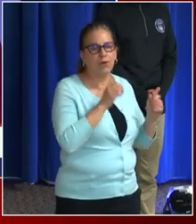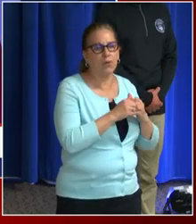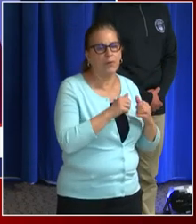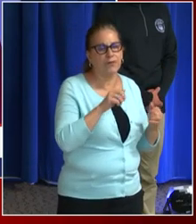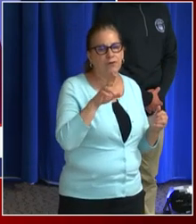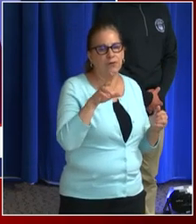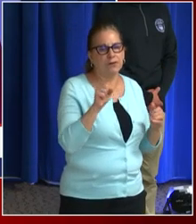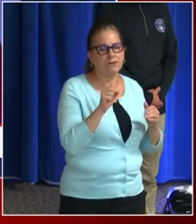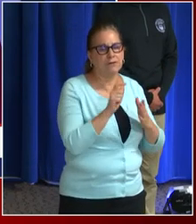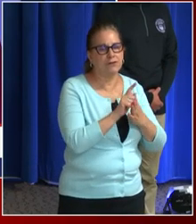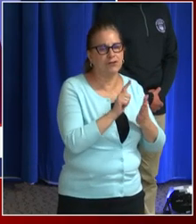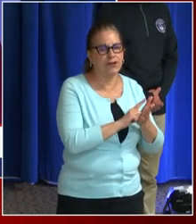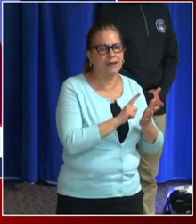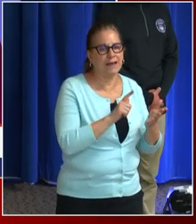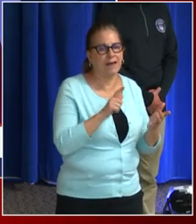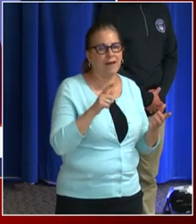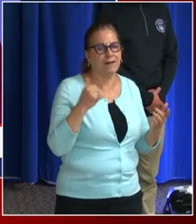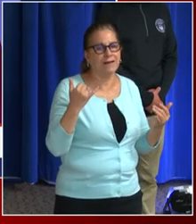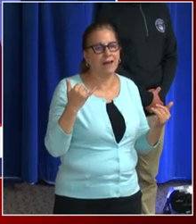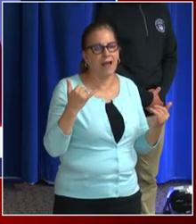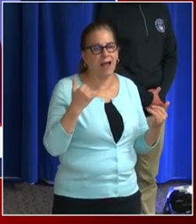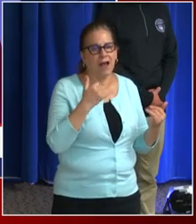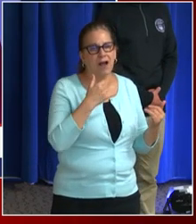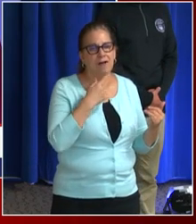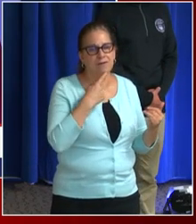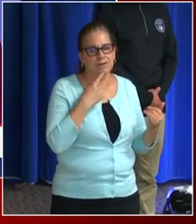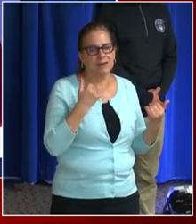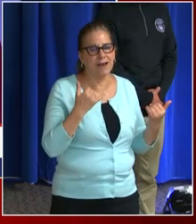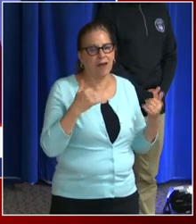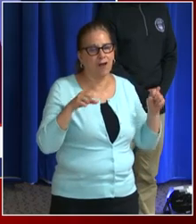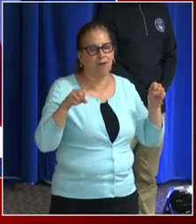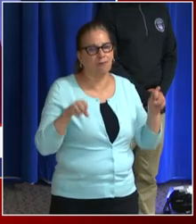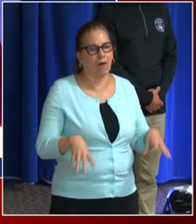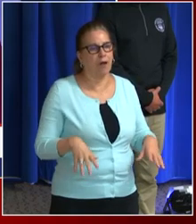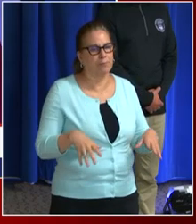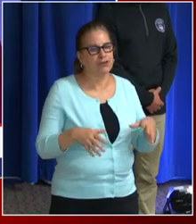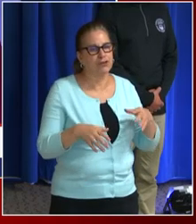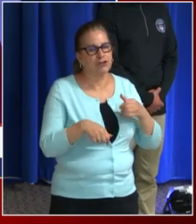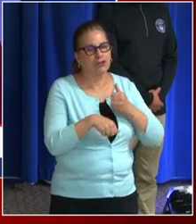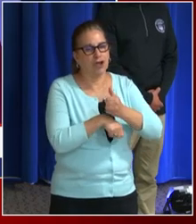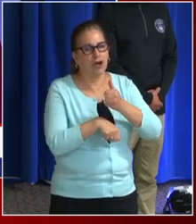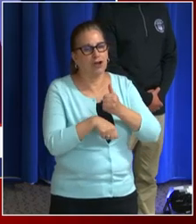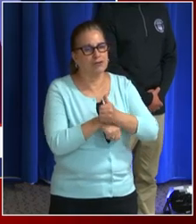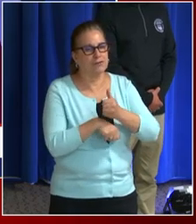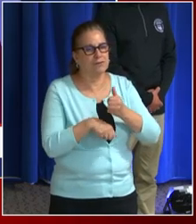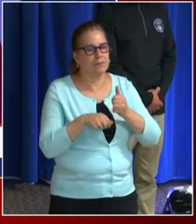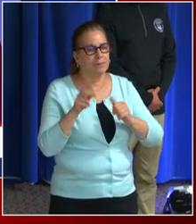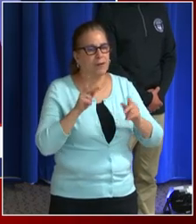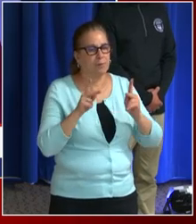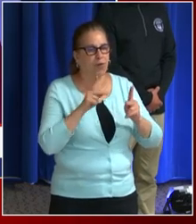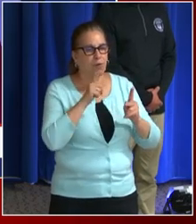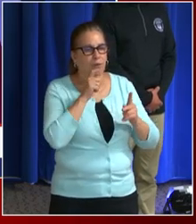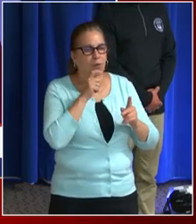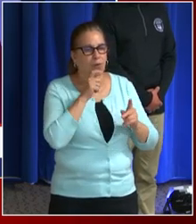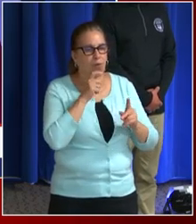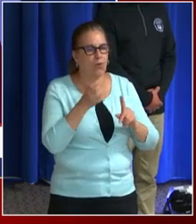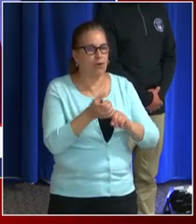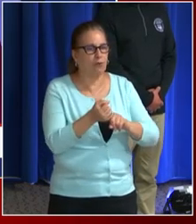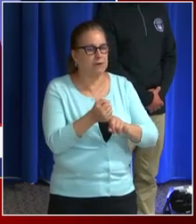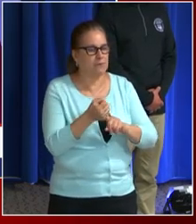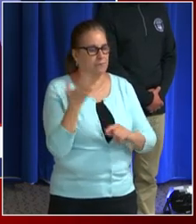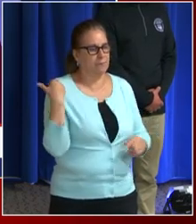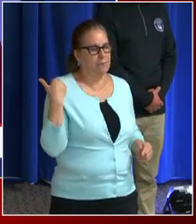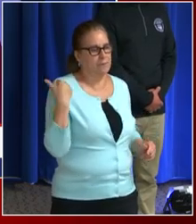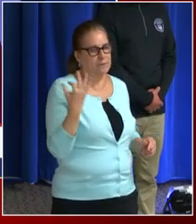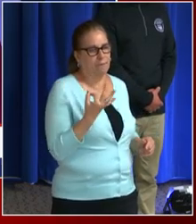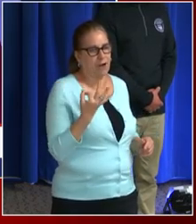charges against the people arrested from Friday to Saturday. Are you aware of that reaction? I think that there will be, when